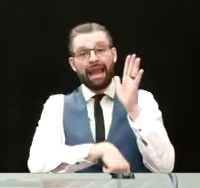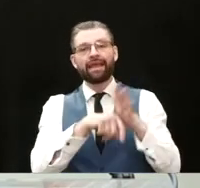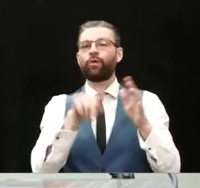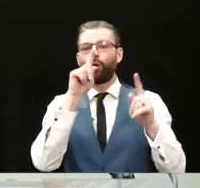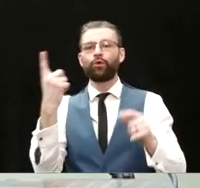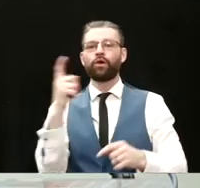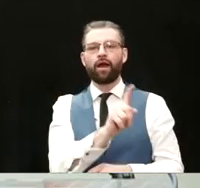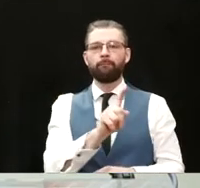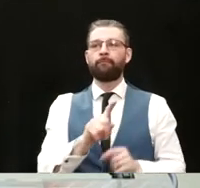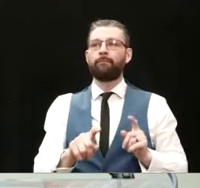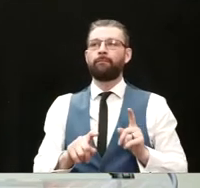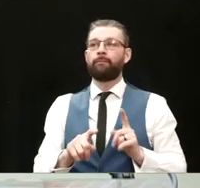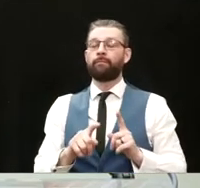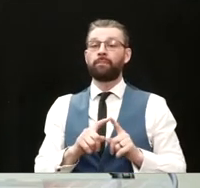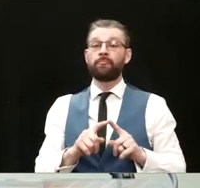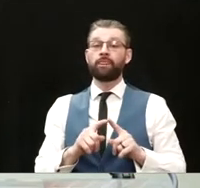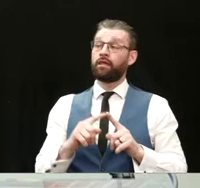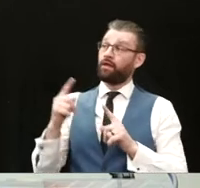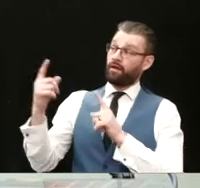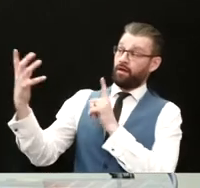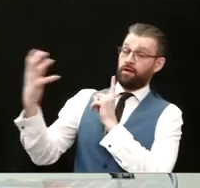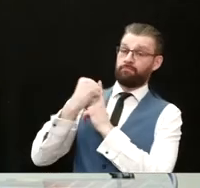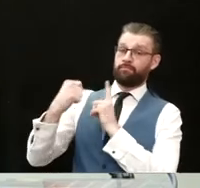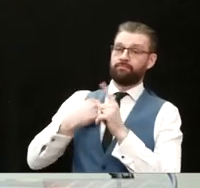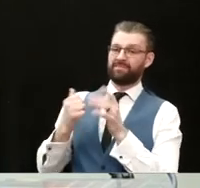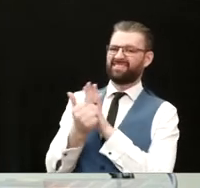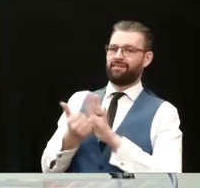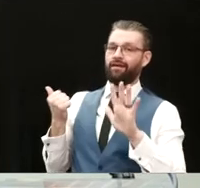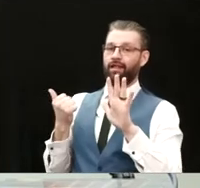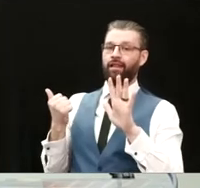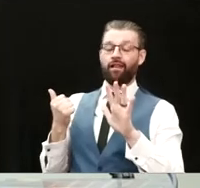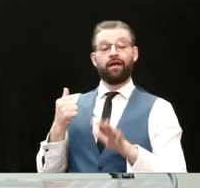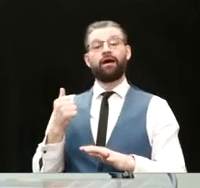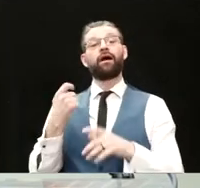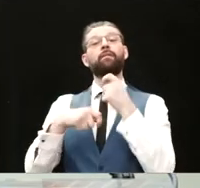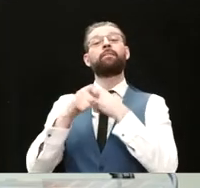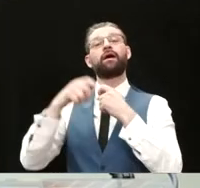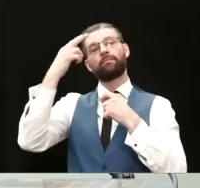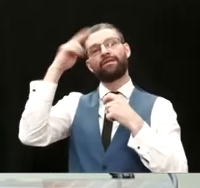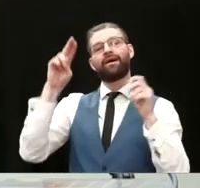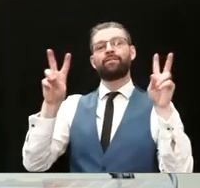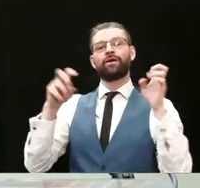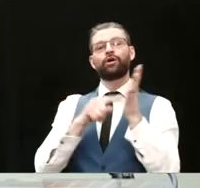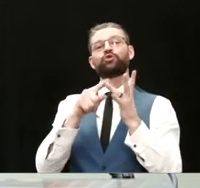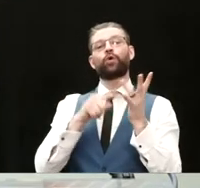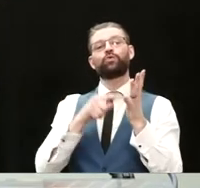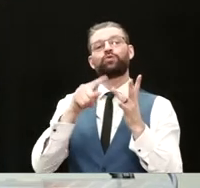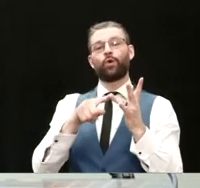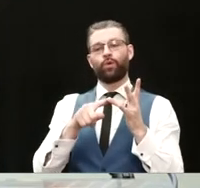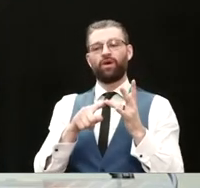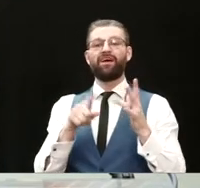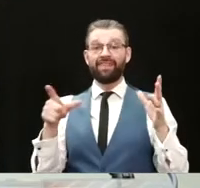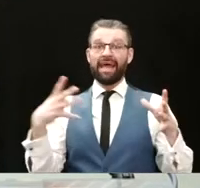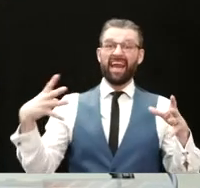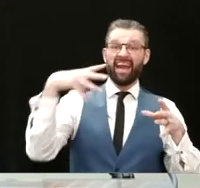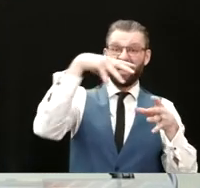available. I was talent spotted by the team and became known as Toto and grew to become